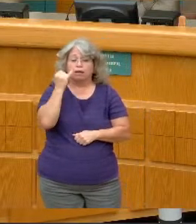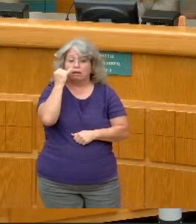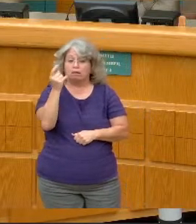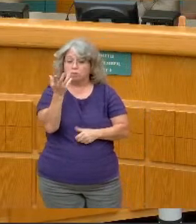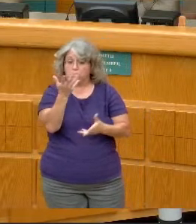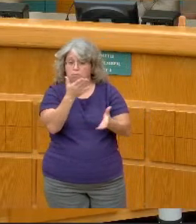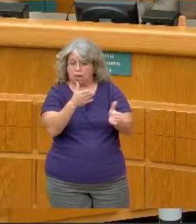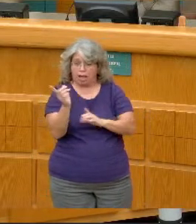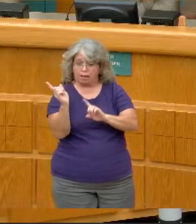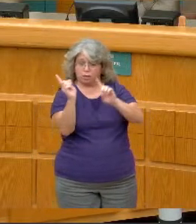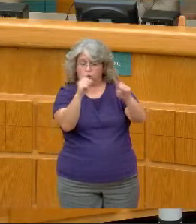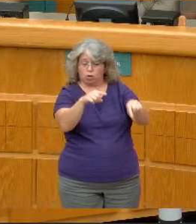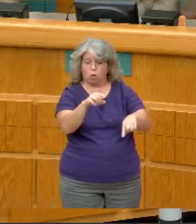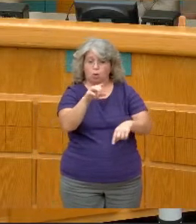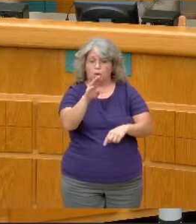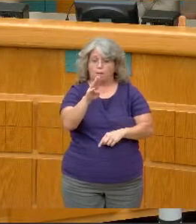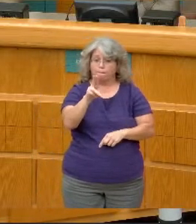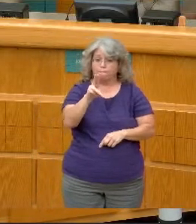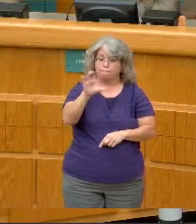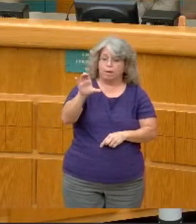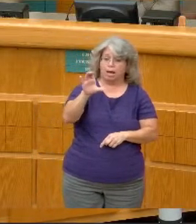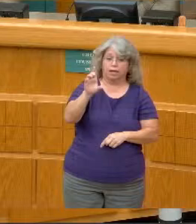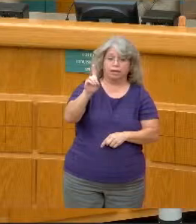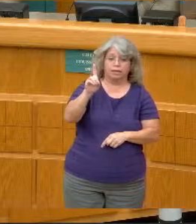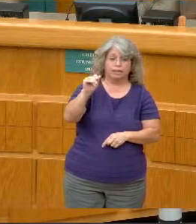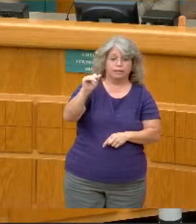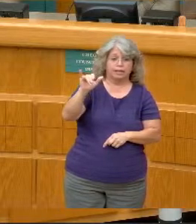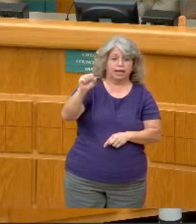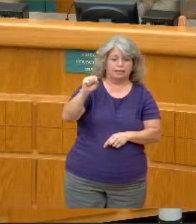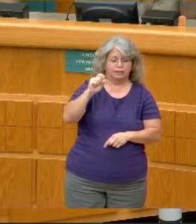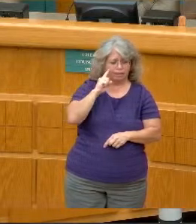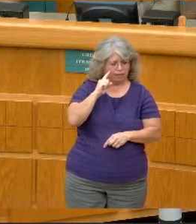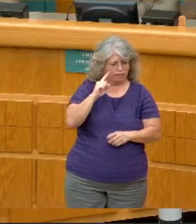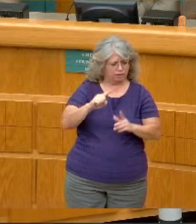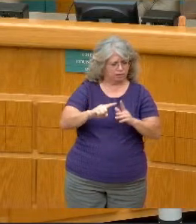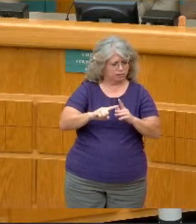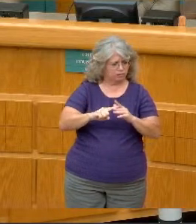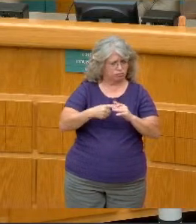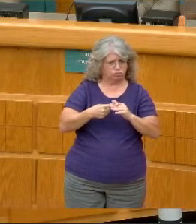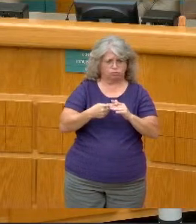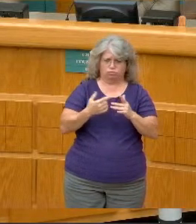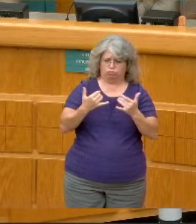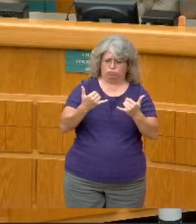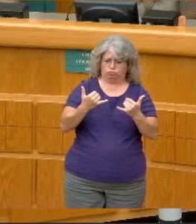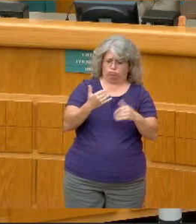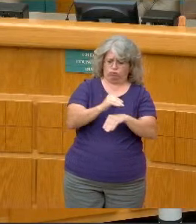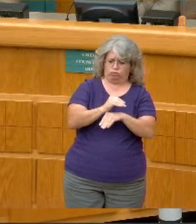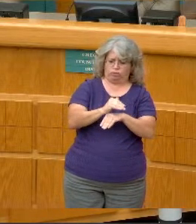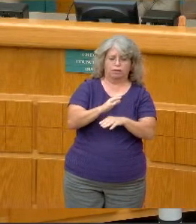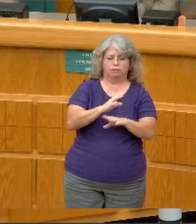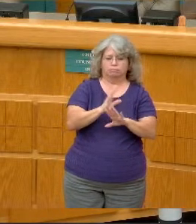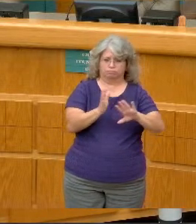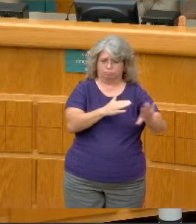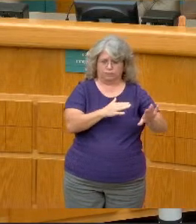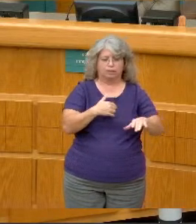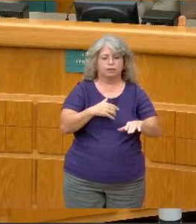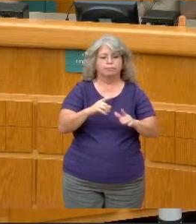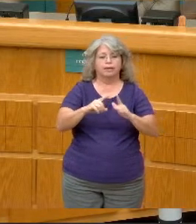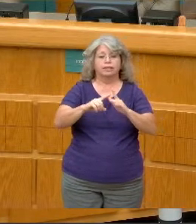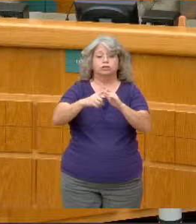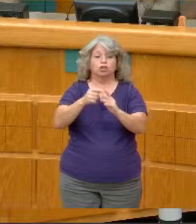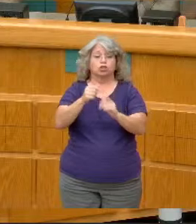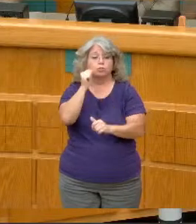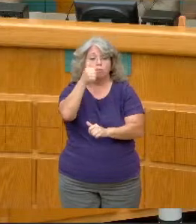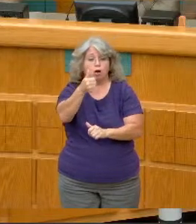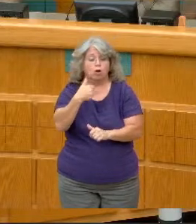those who will be visiting Buck Days, starting tomorrow, today Buck Days opens. I think tonight is Dollar Days, but